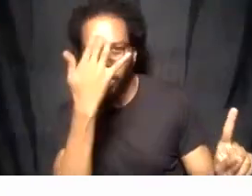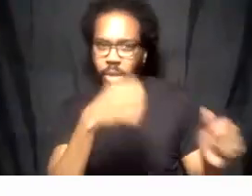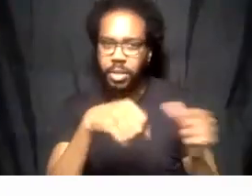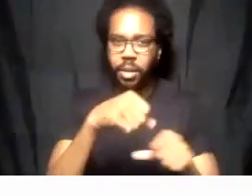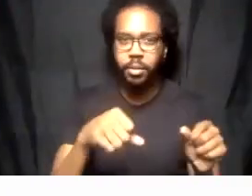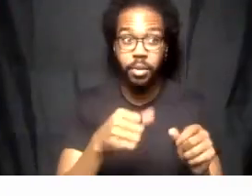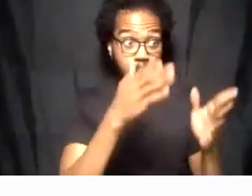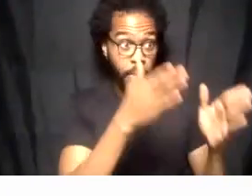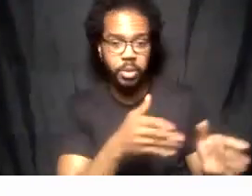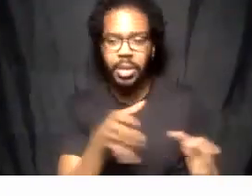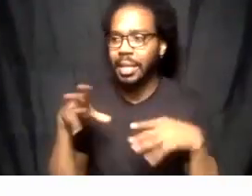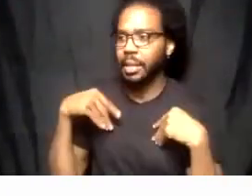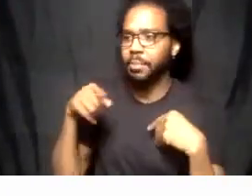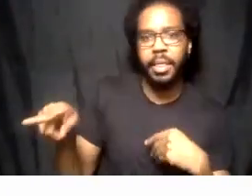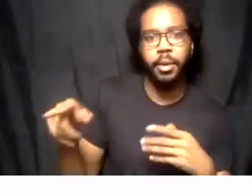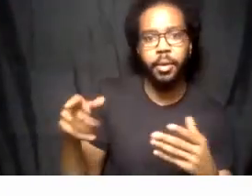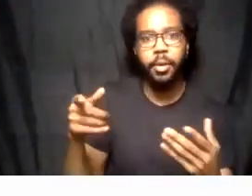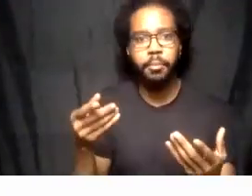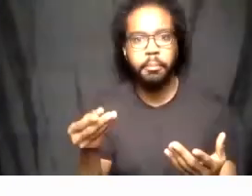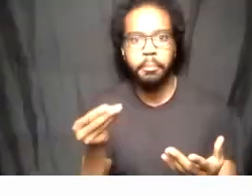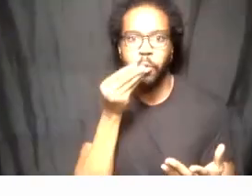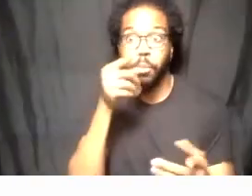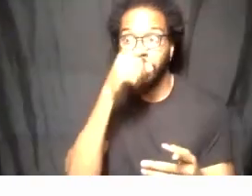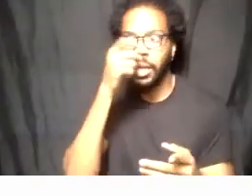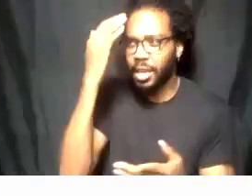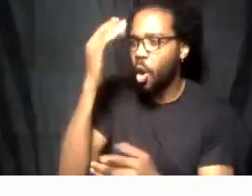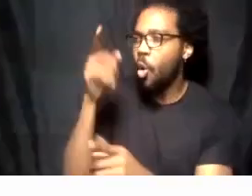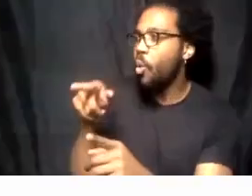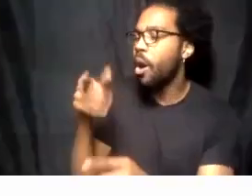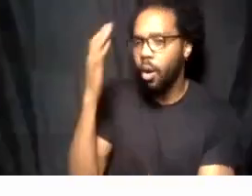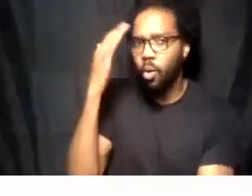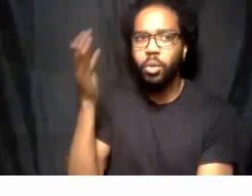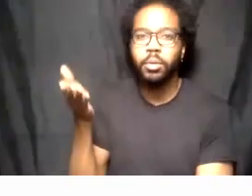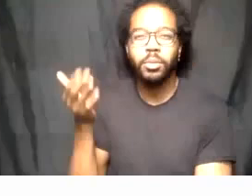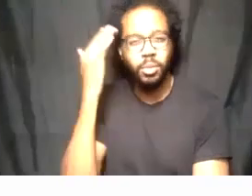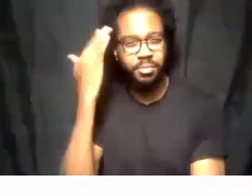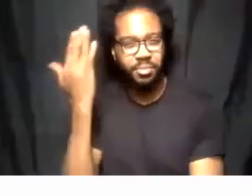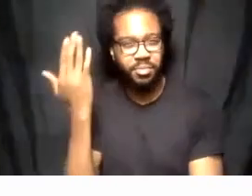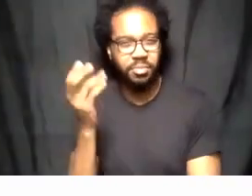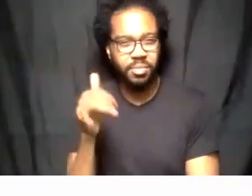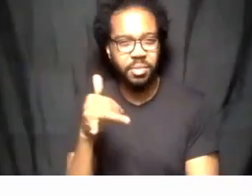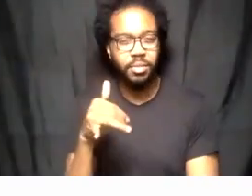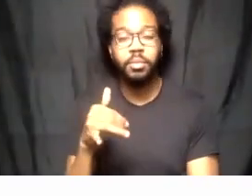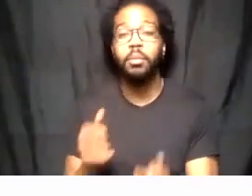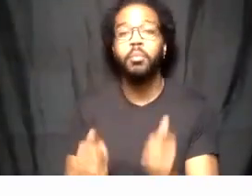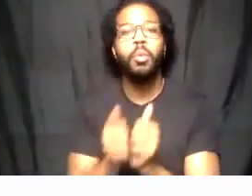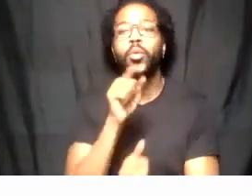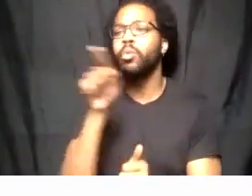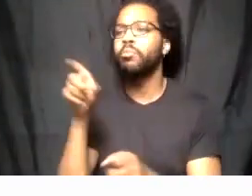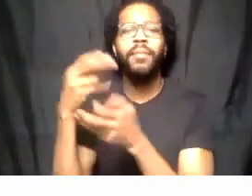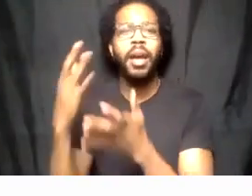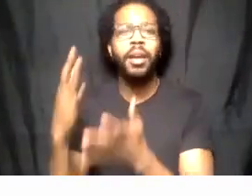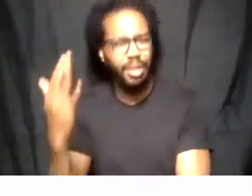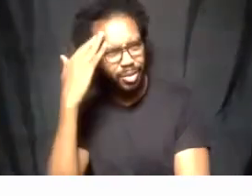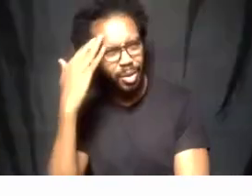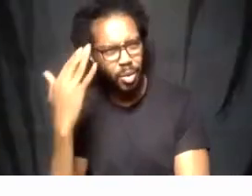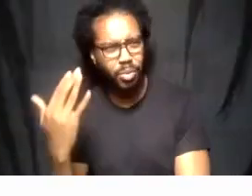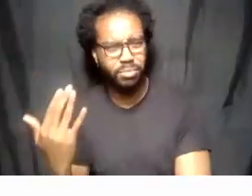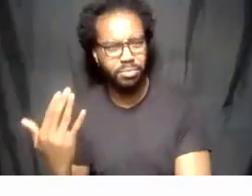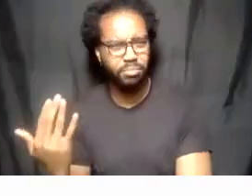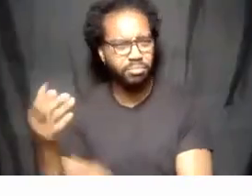accepts their meals because there's a familiar face there. And so our providers are well aware of